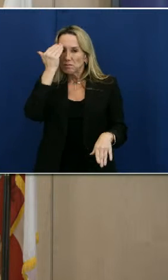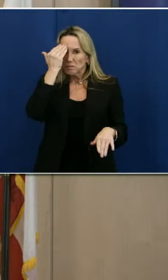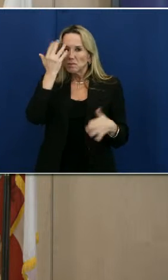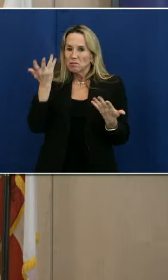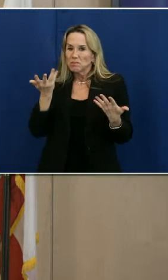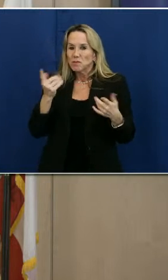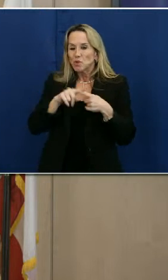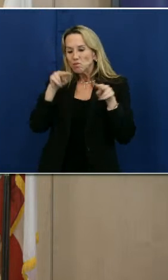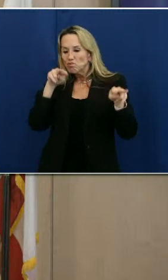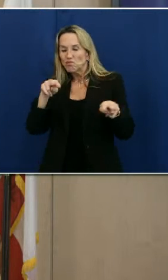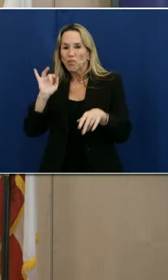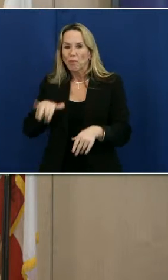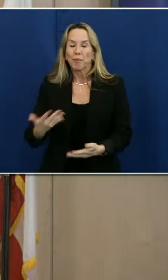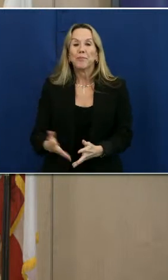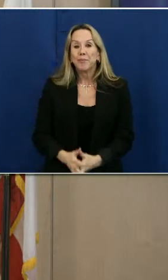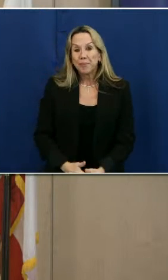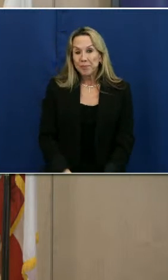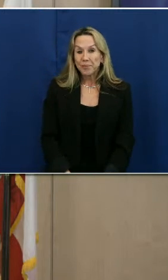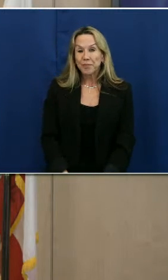times.